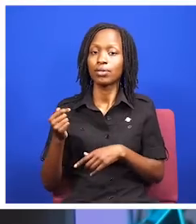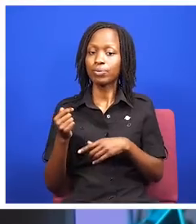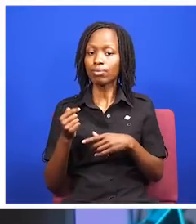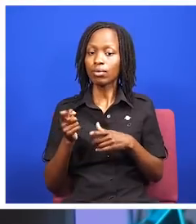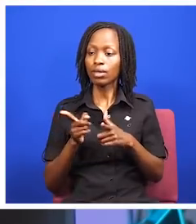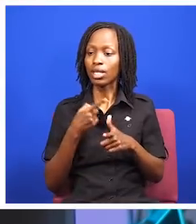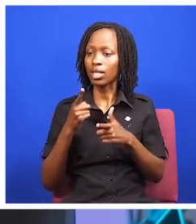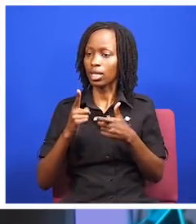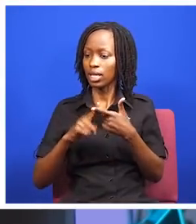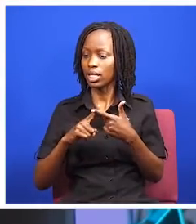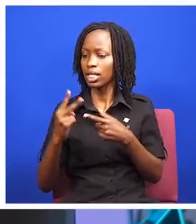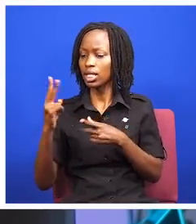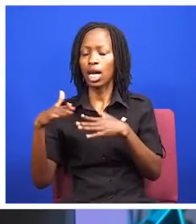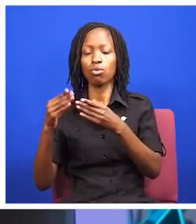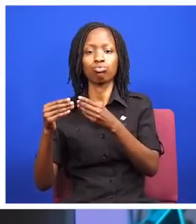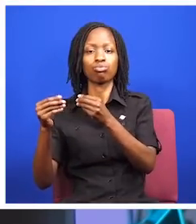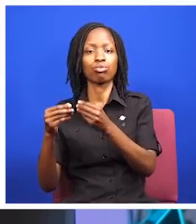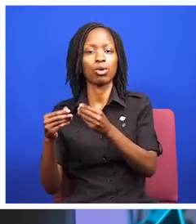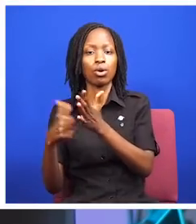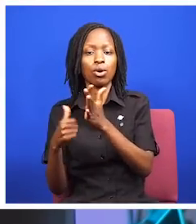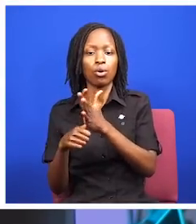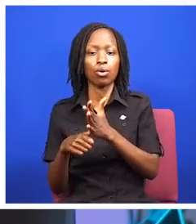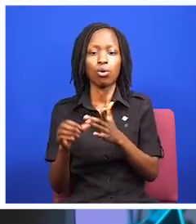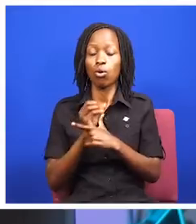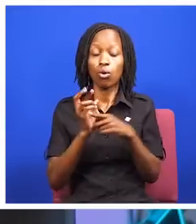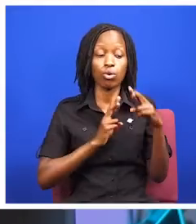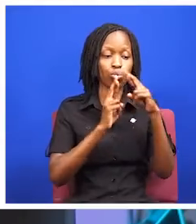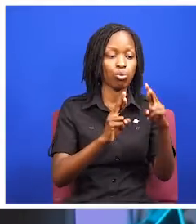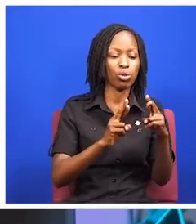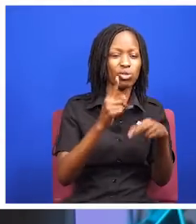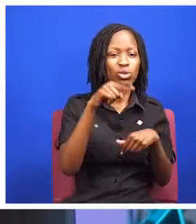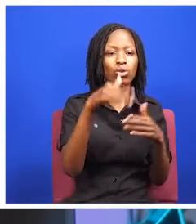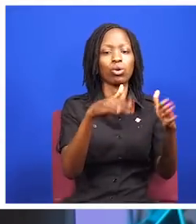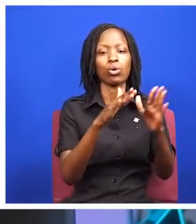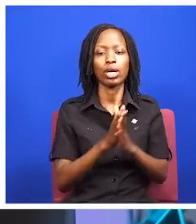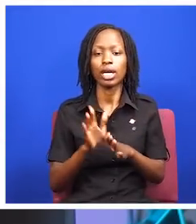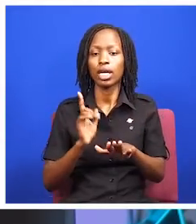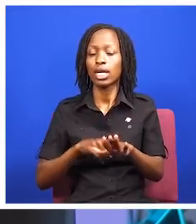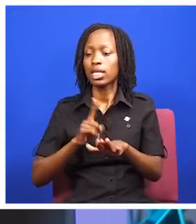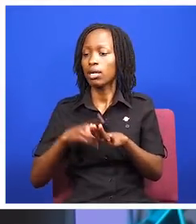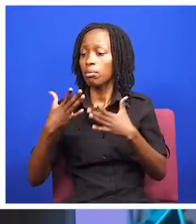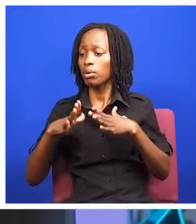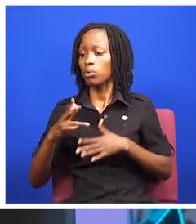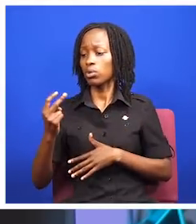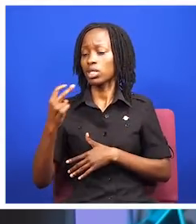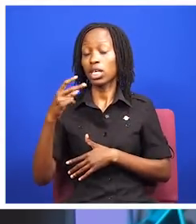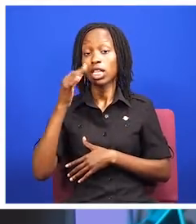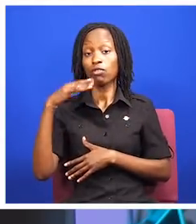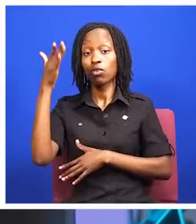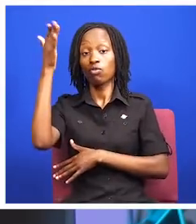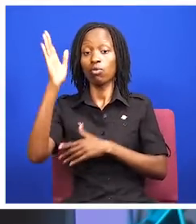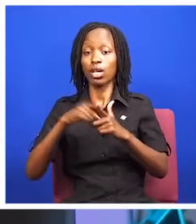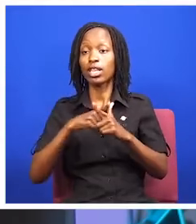find a way to restore our friendship or report the matter using the right channels. When this fruit is seen in our lives, God's